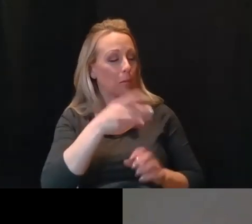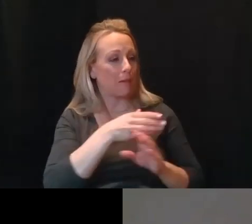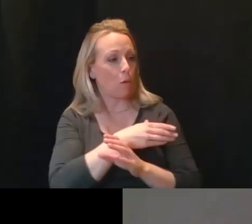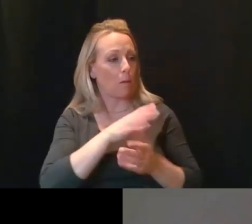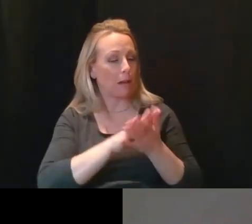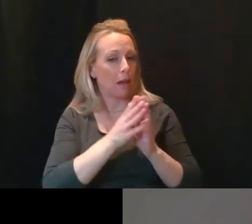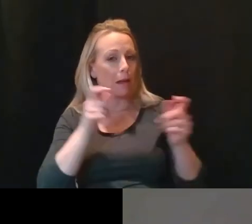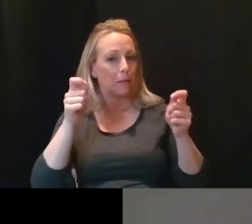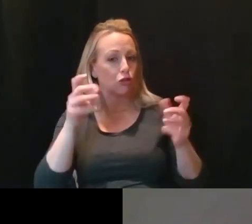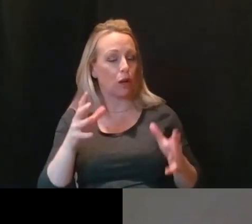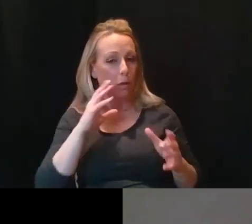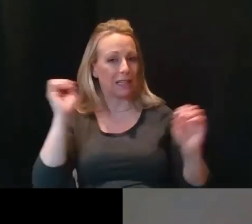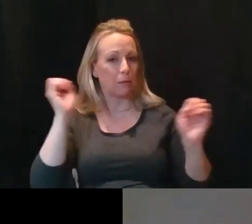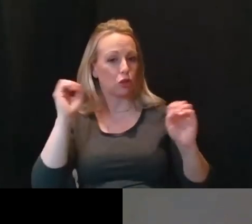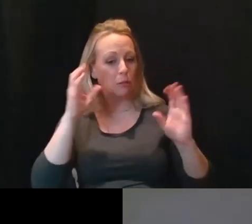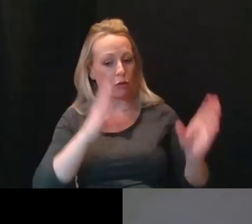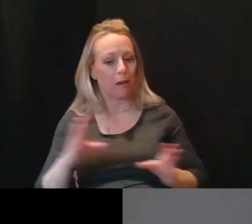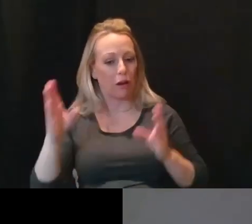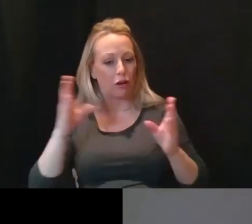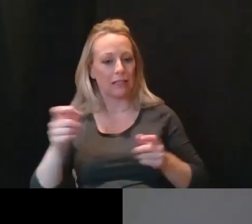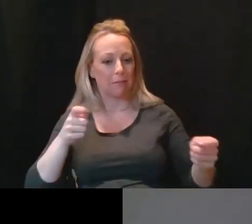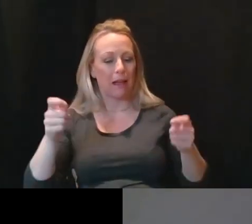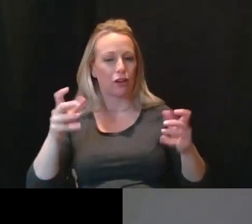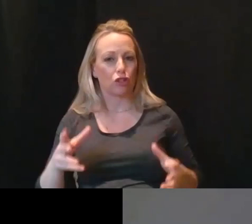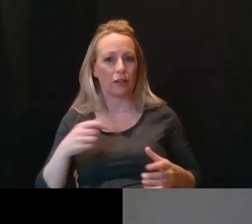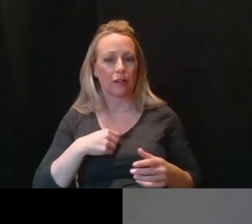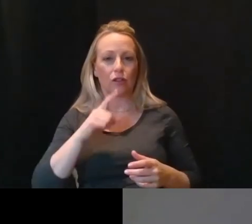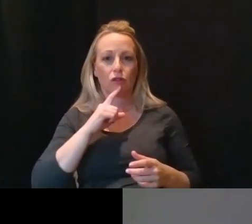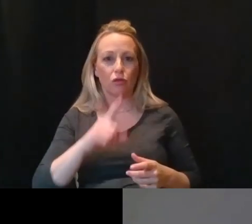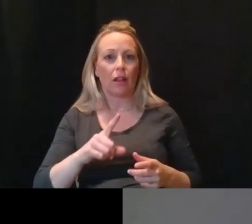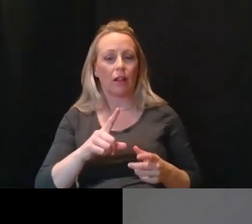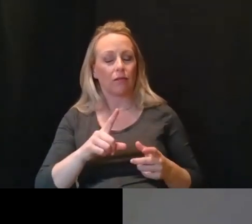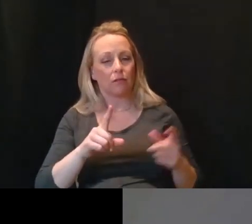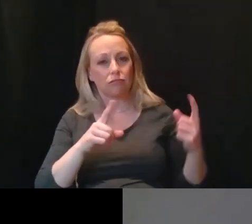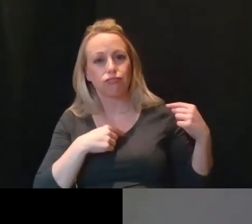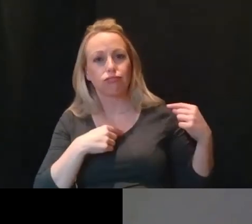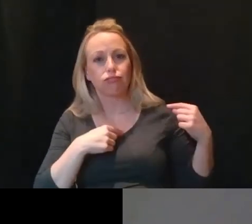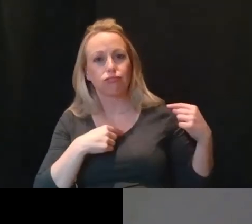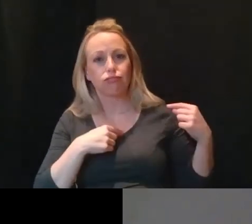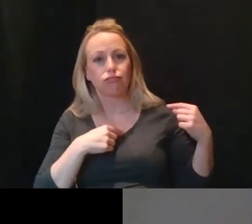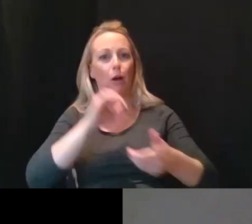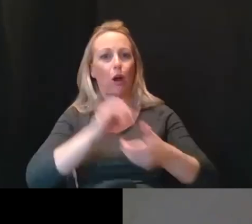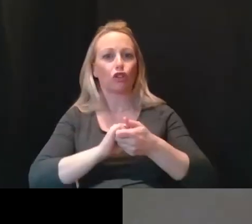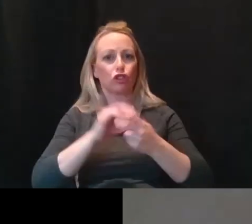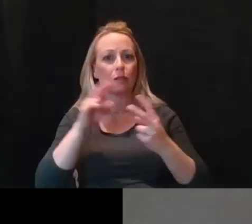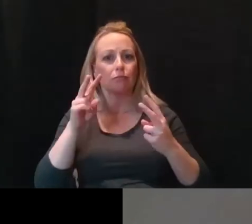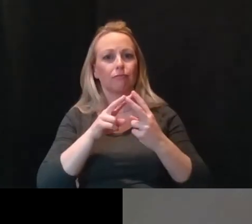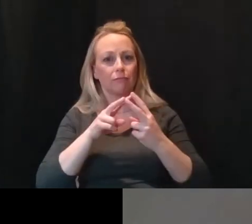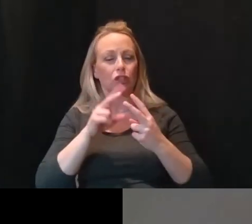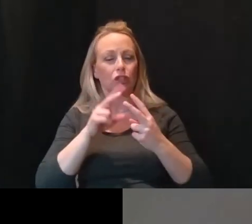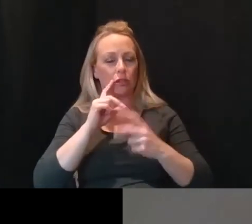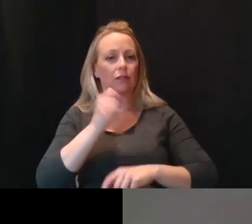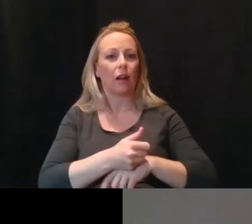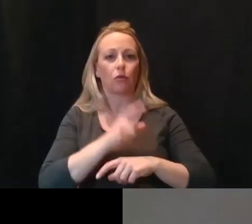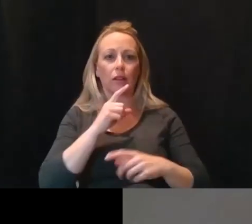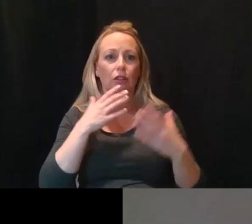the emergency preparedness manager. So this is a long-standing partnership that she helped set up. We are really grateful because